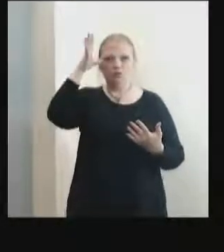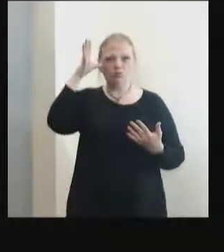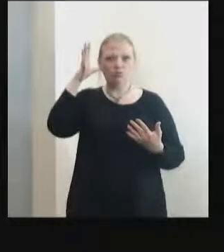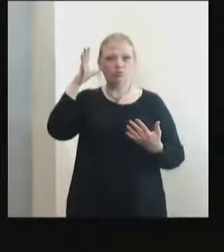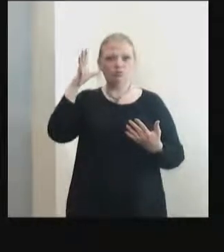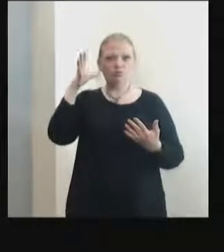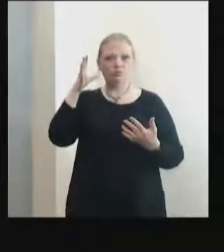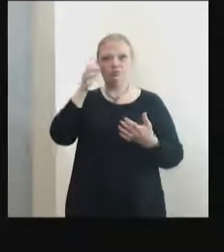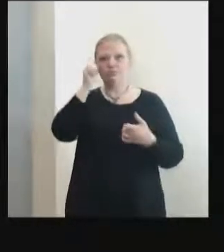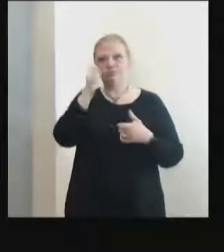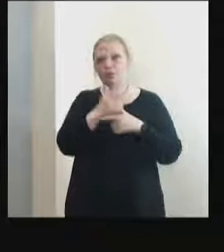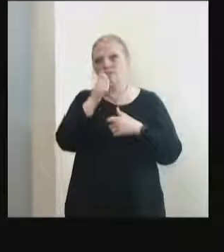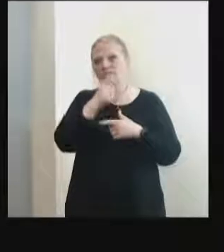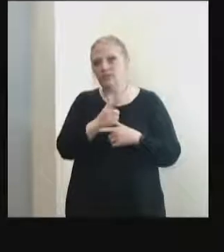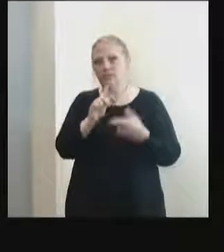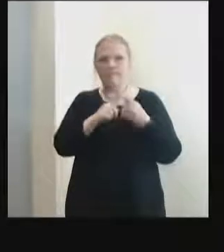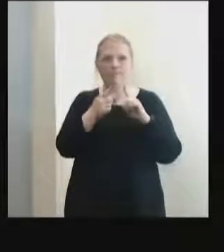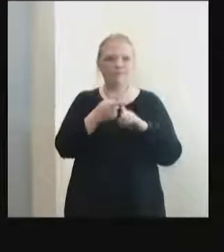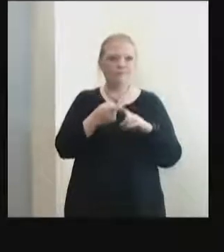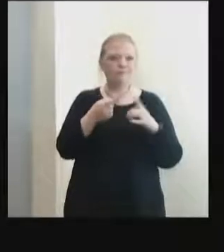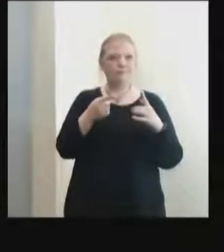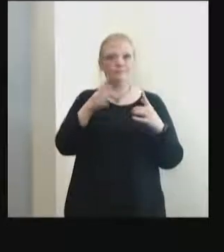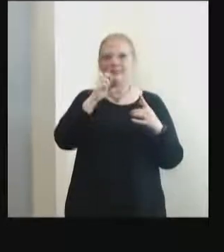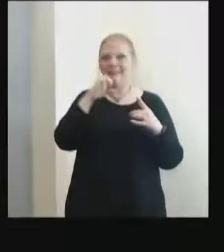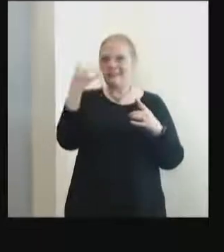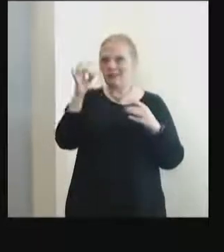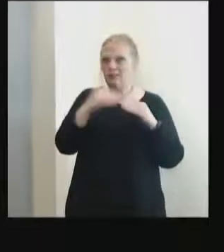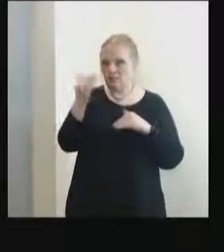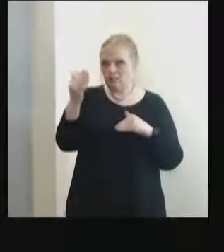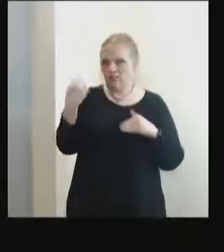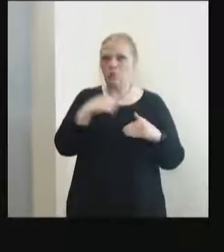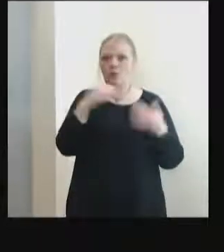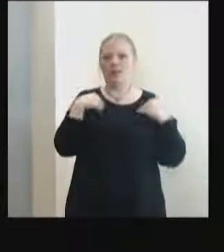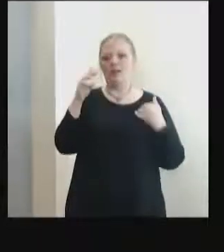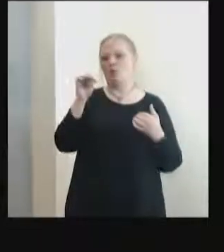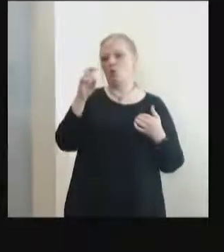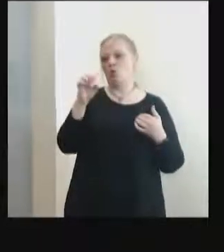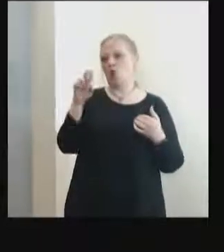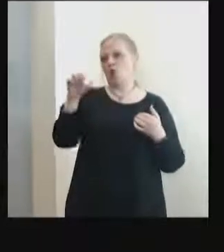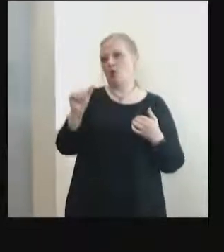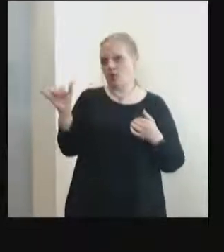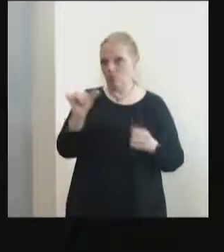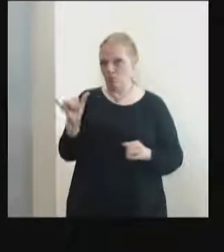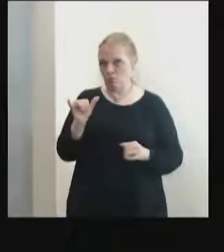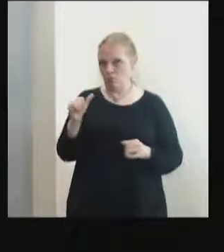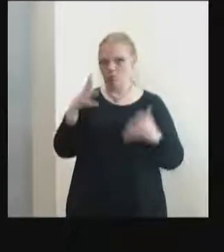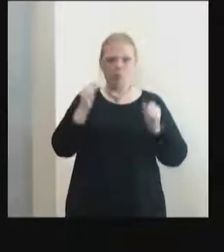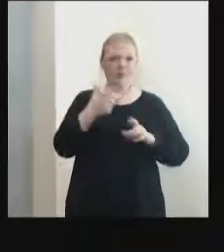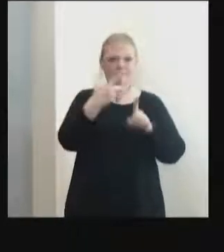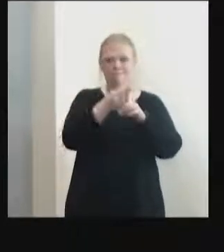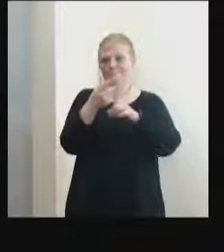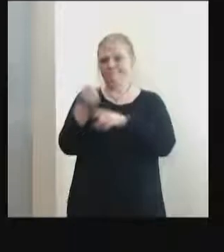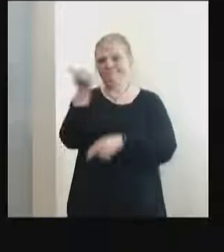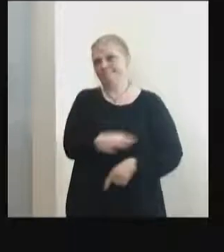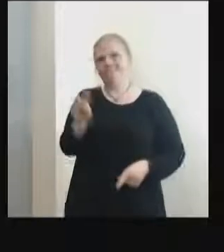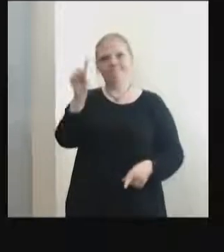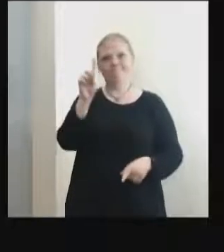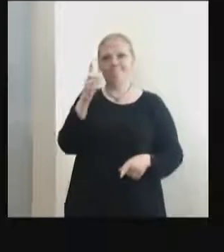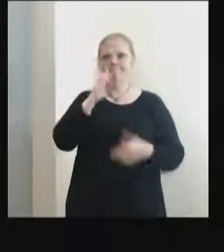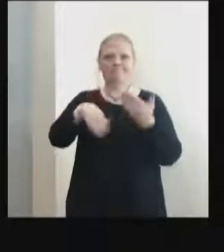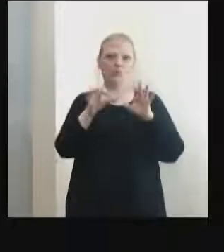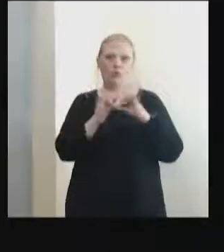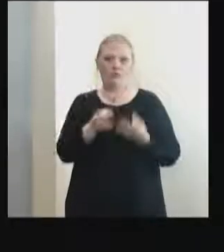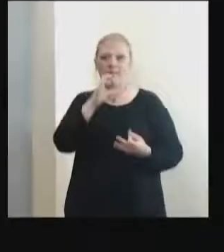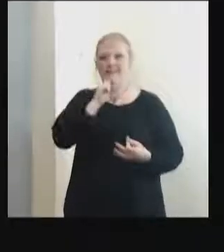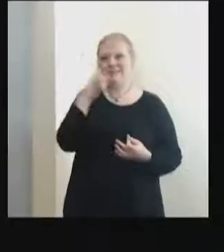older siblings, friends of the family that are 18 and up, we have Moderna doses for them. So we can vaccinate anybody in the family who